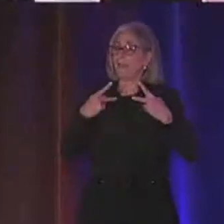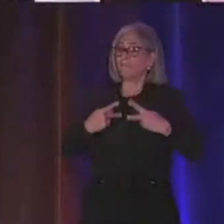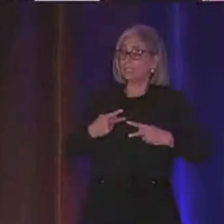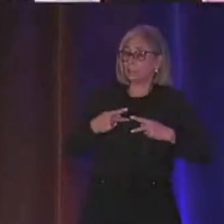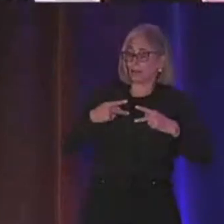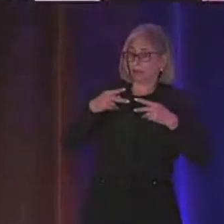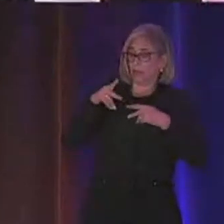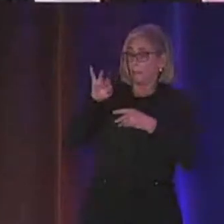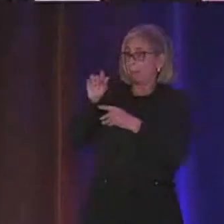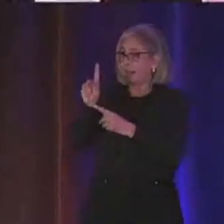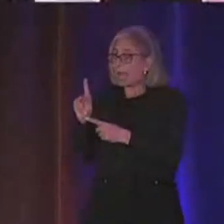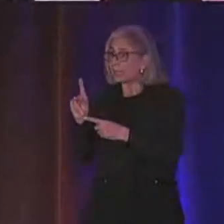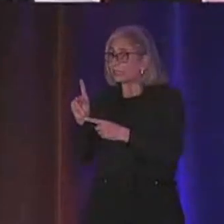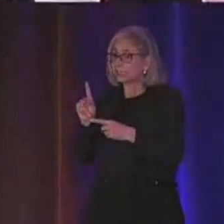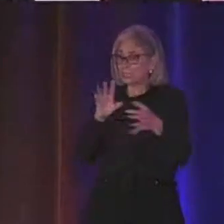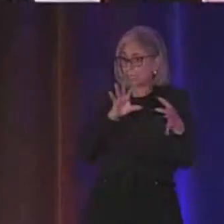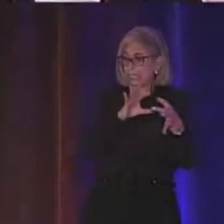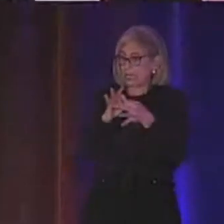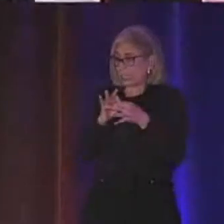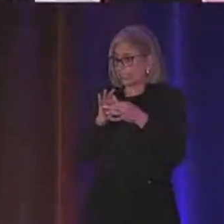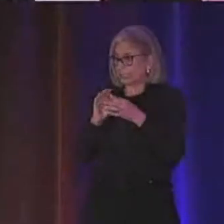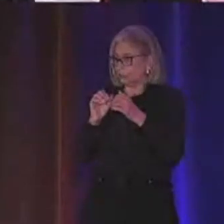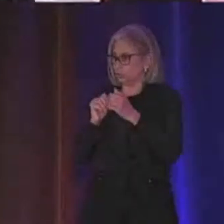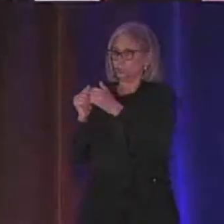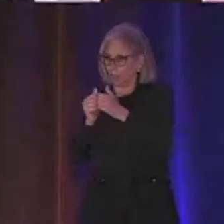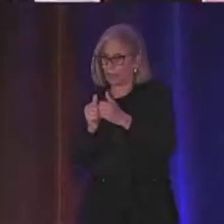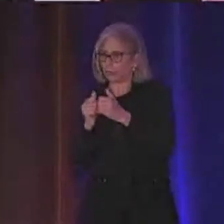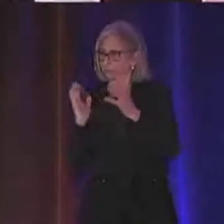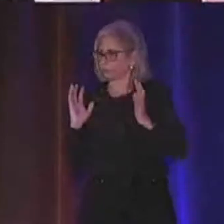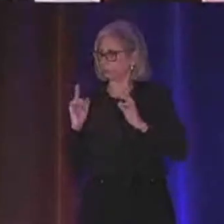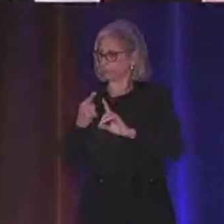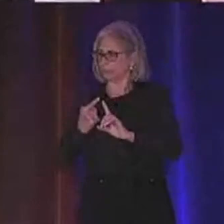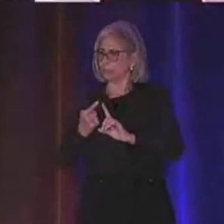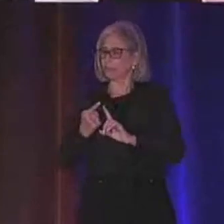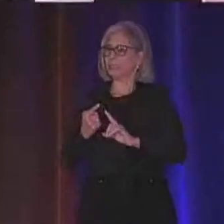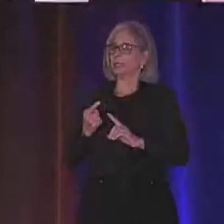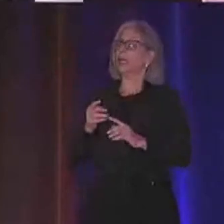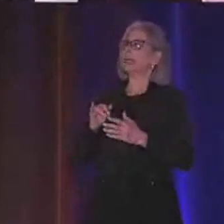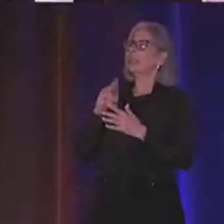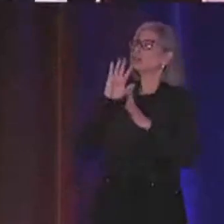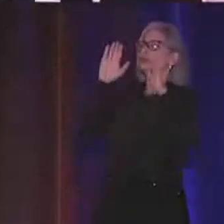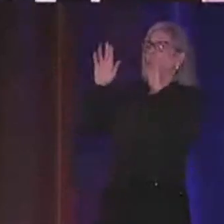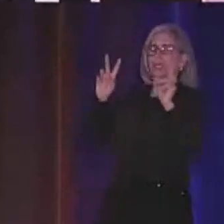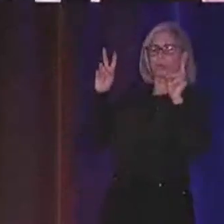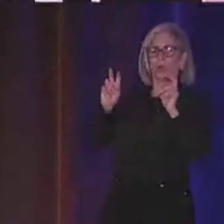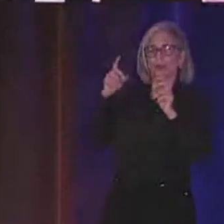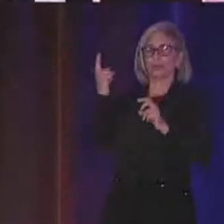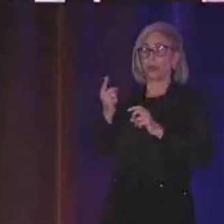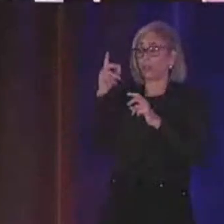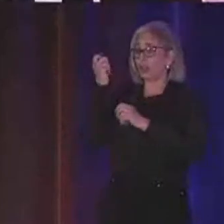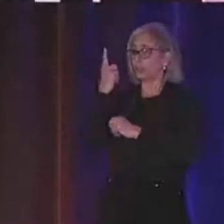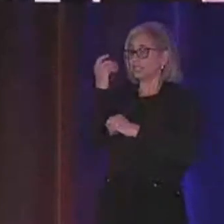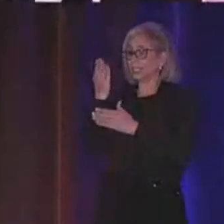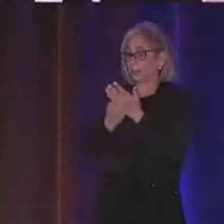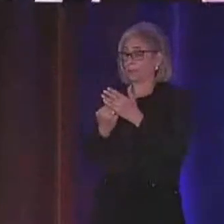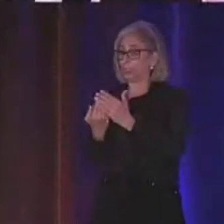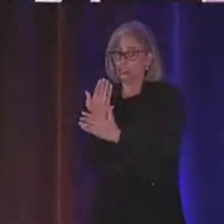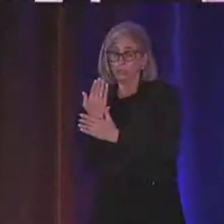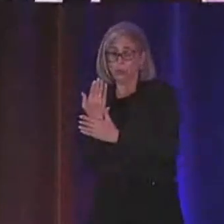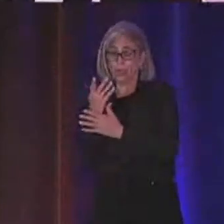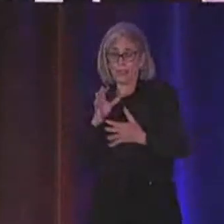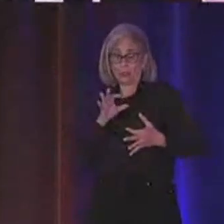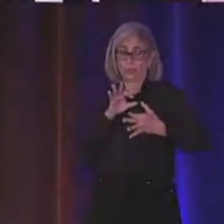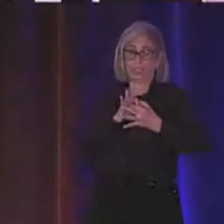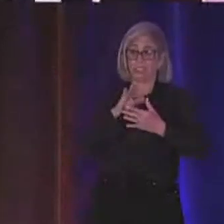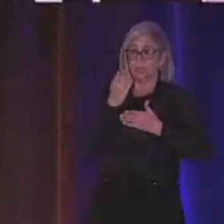blocks somewhere chained together. And so I saw this great quote: "You can only understand something new relative to something you